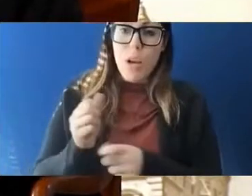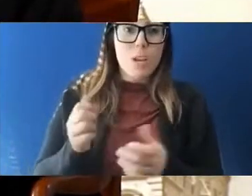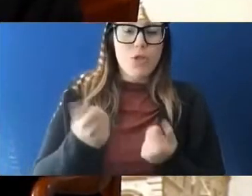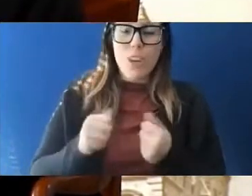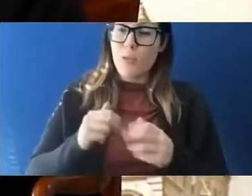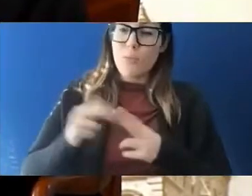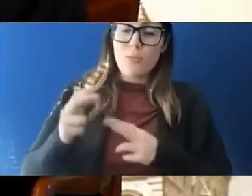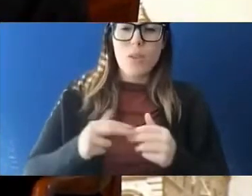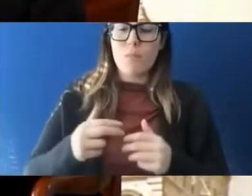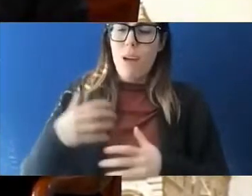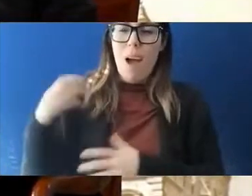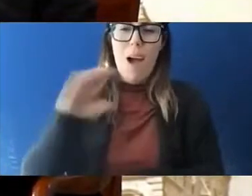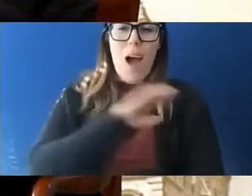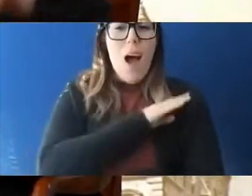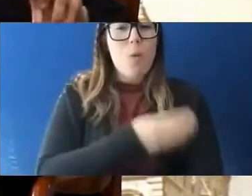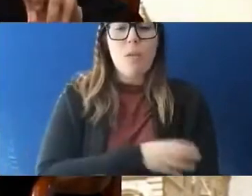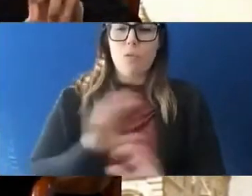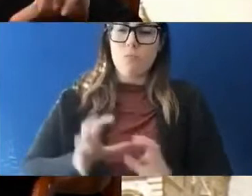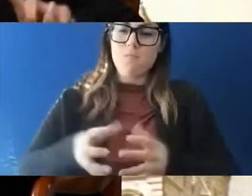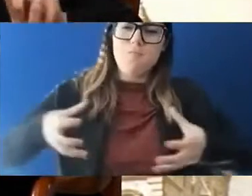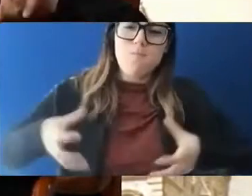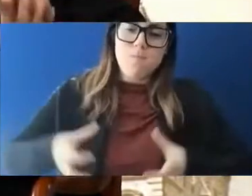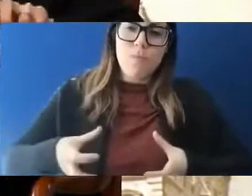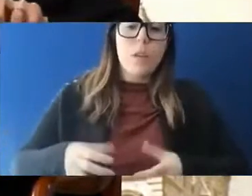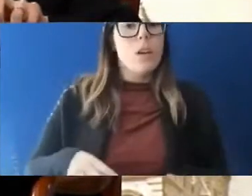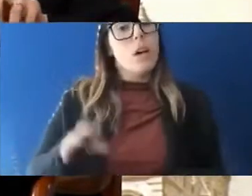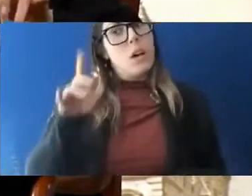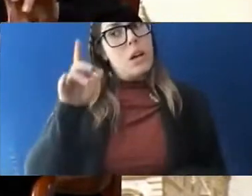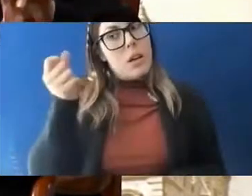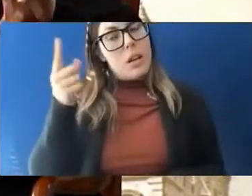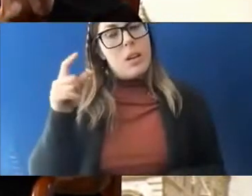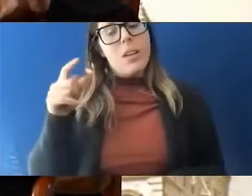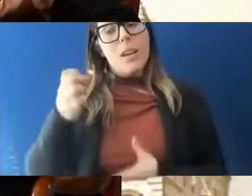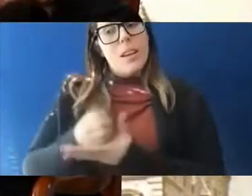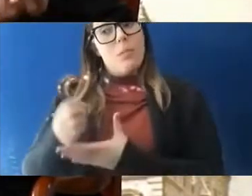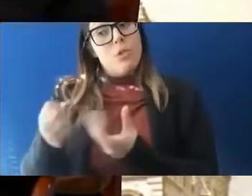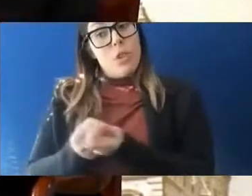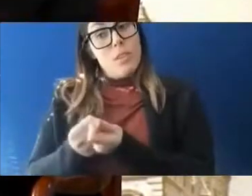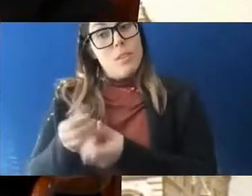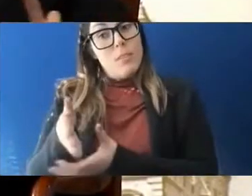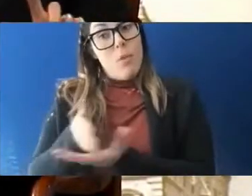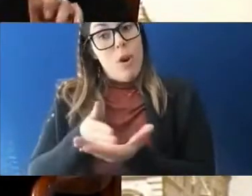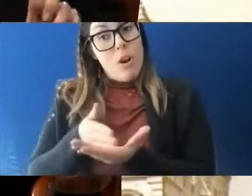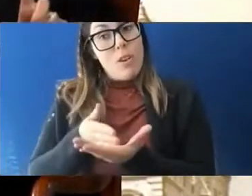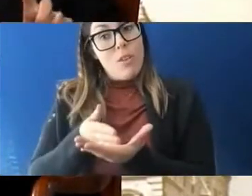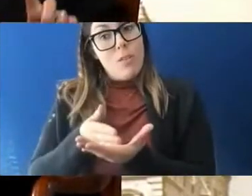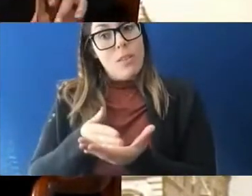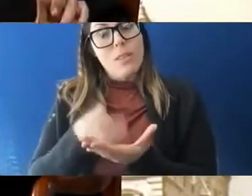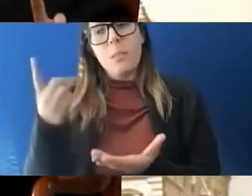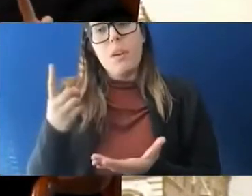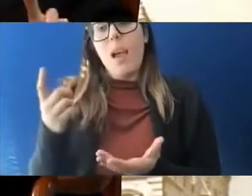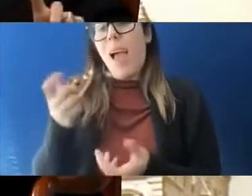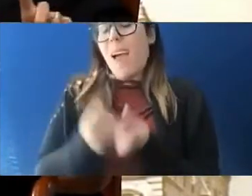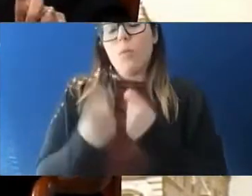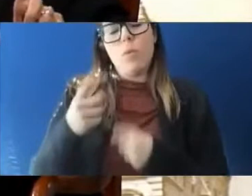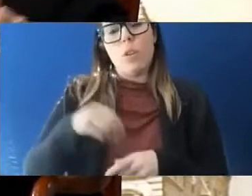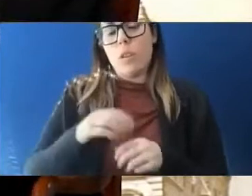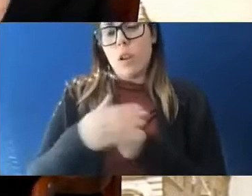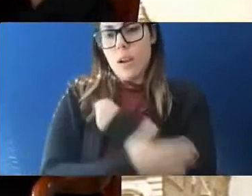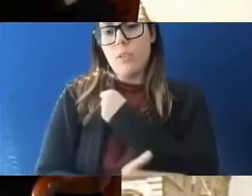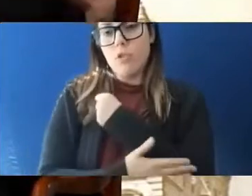potentially. Understanding that the economic justice piece is something all people in our country